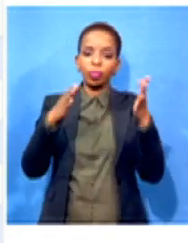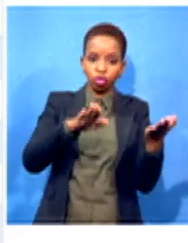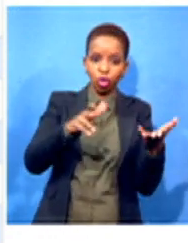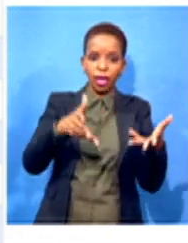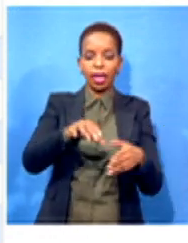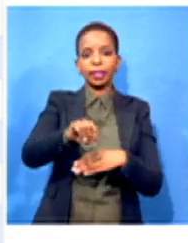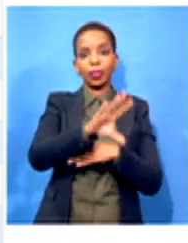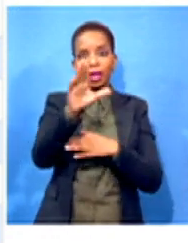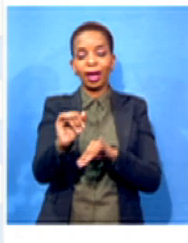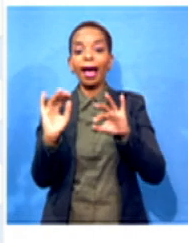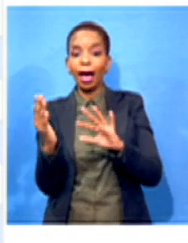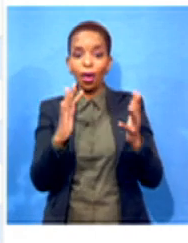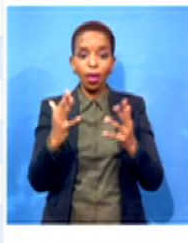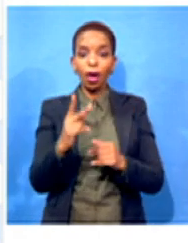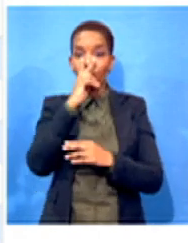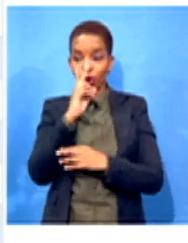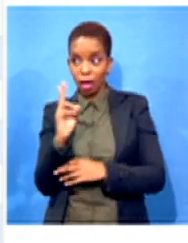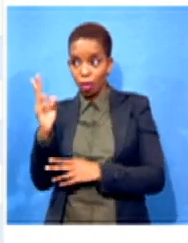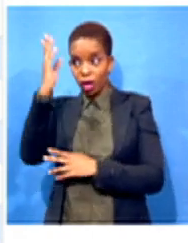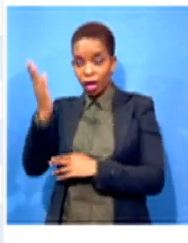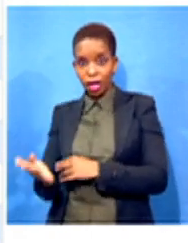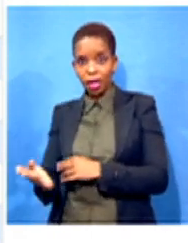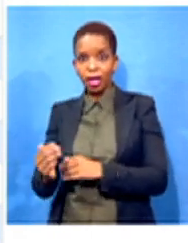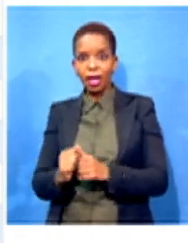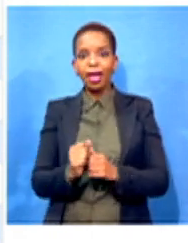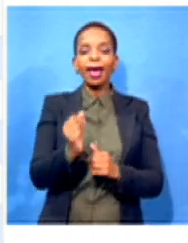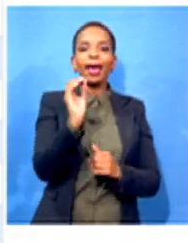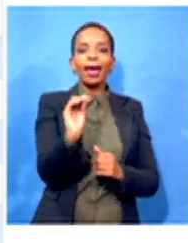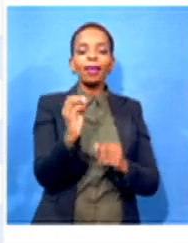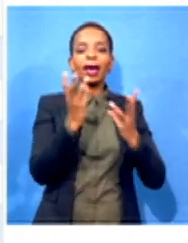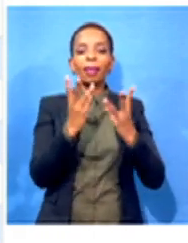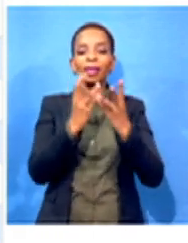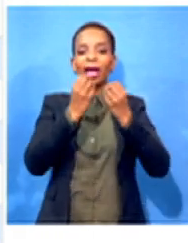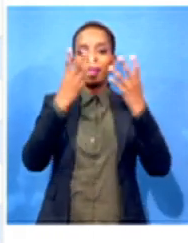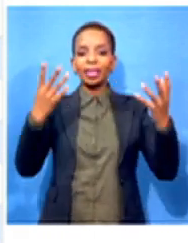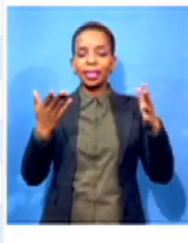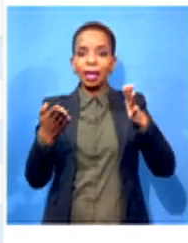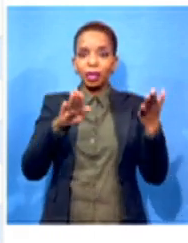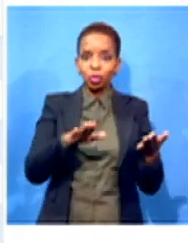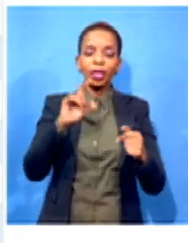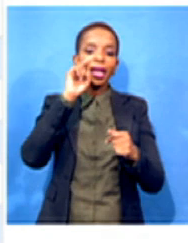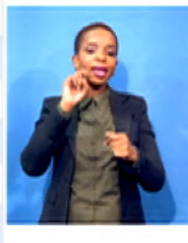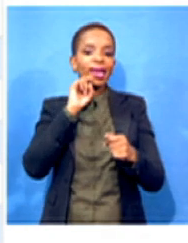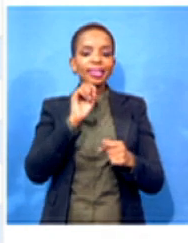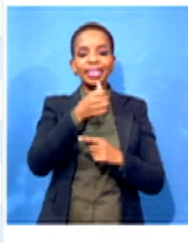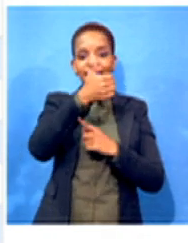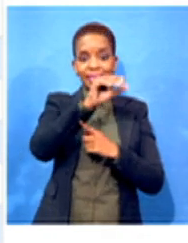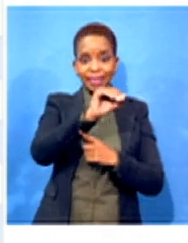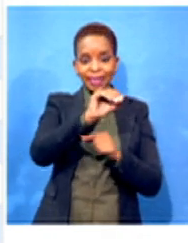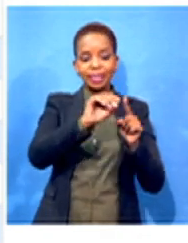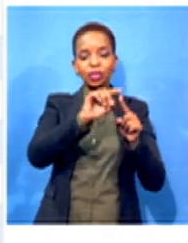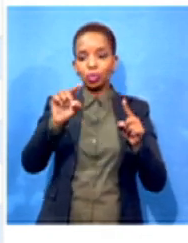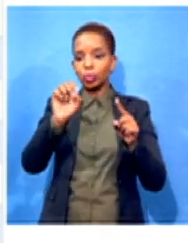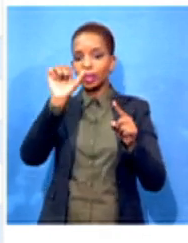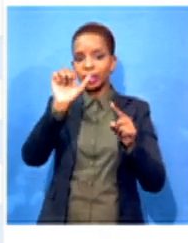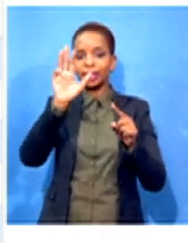Here's the breakdown for you. You can see that the largest portion of the deaths come from the ages 60 to 69. Hence the huge warning.